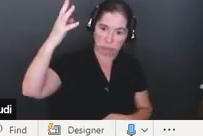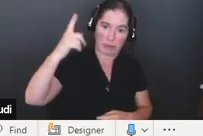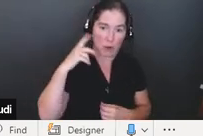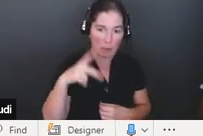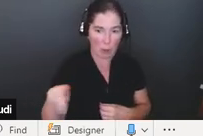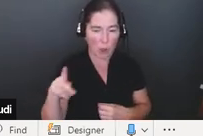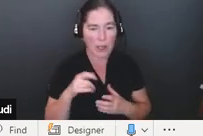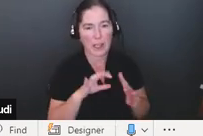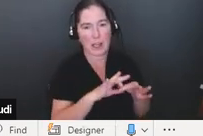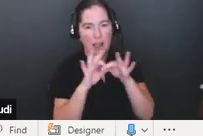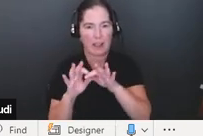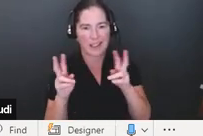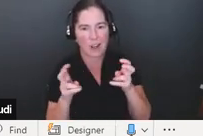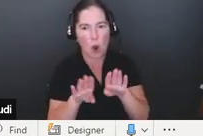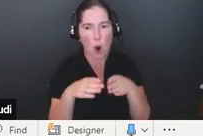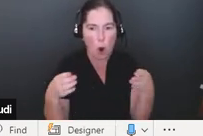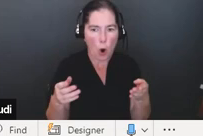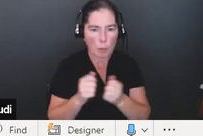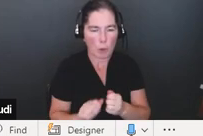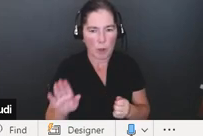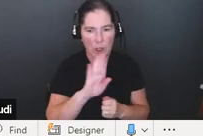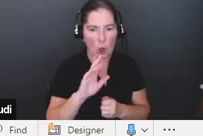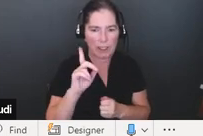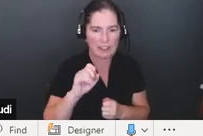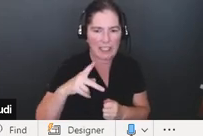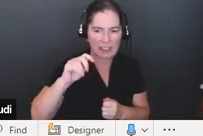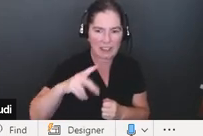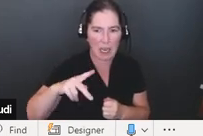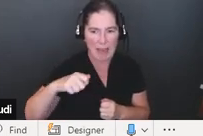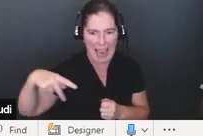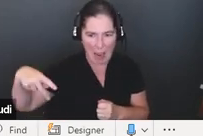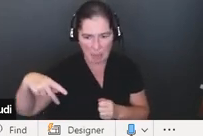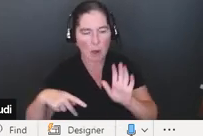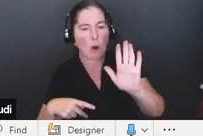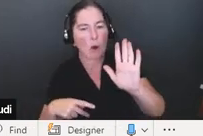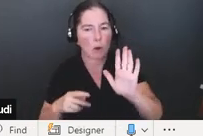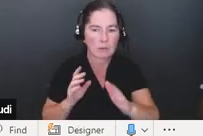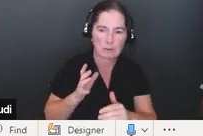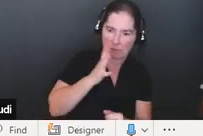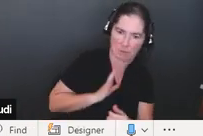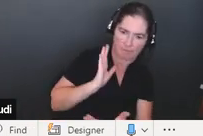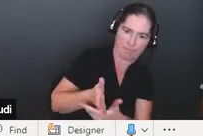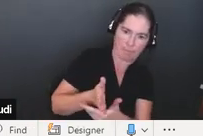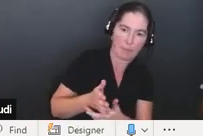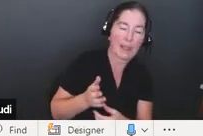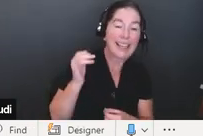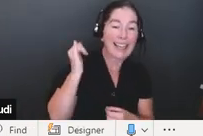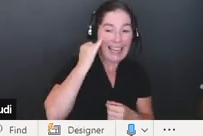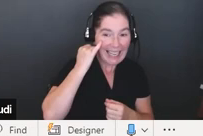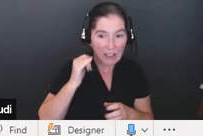have an option to open in the desktop app. I just want to point out really quick though, If you open it up in